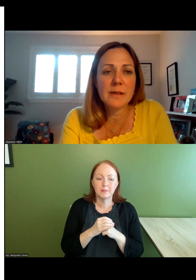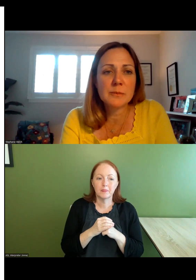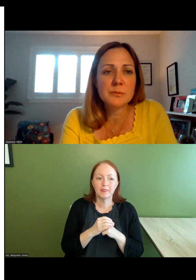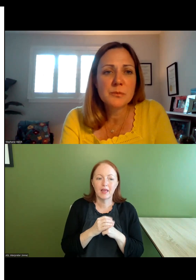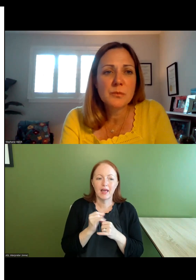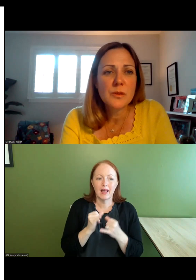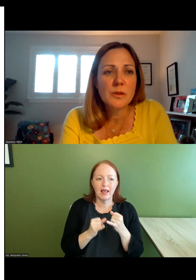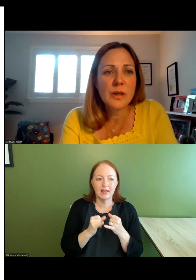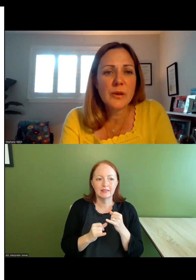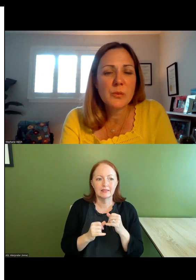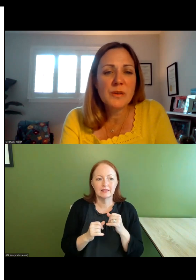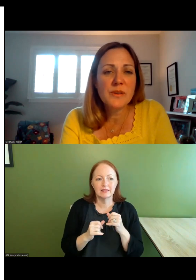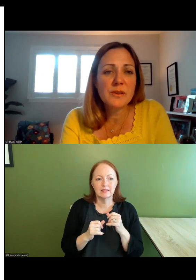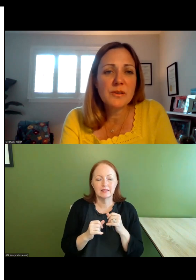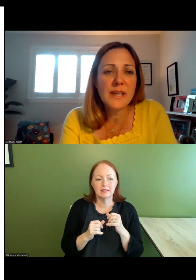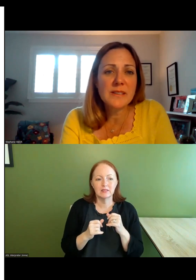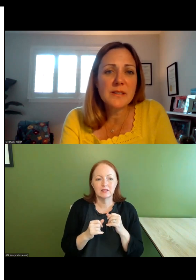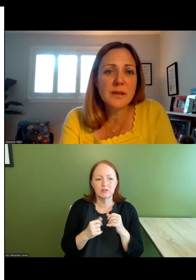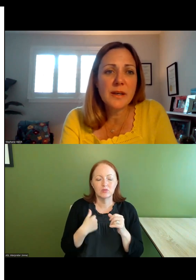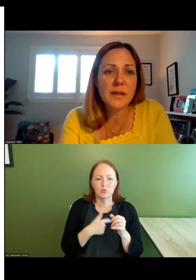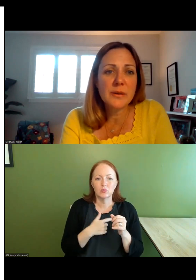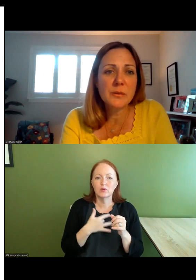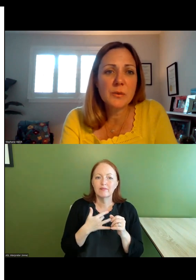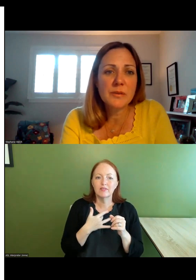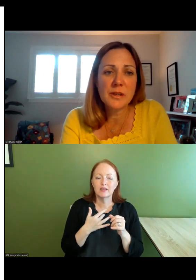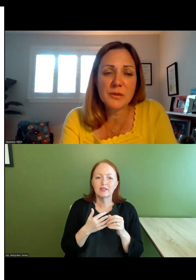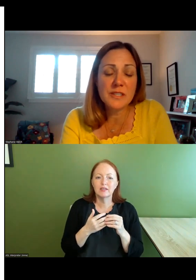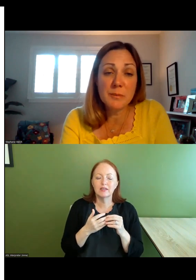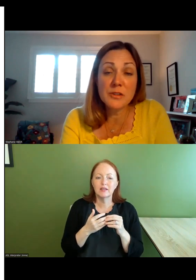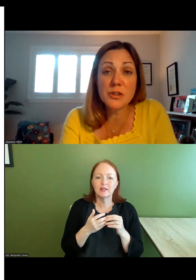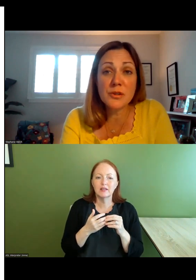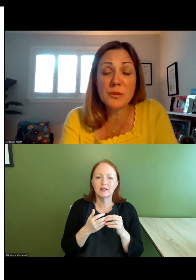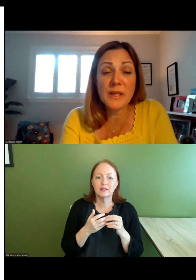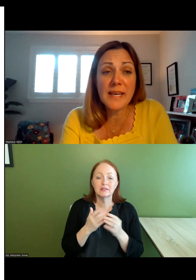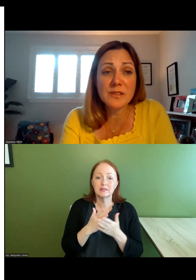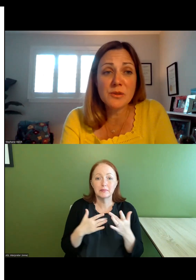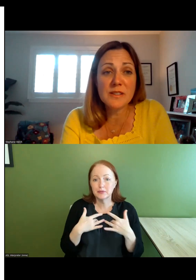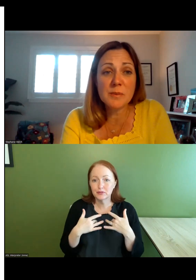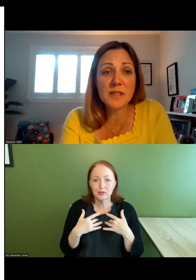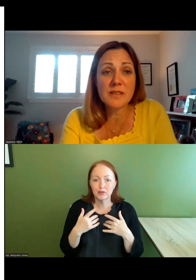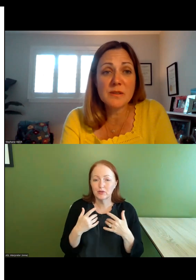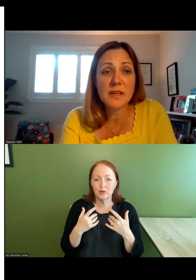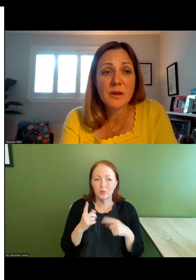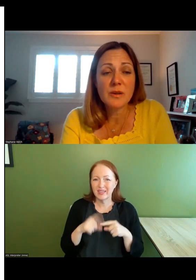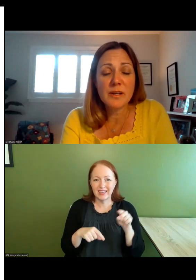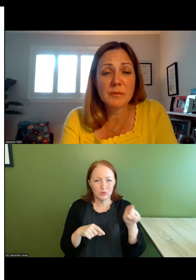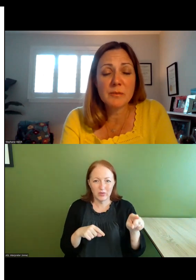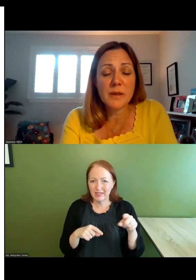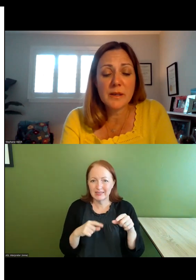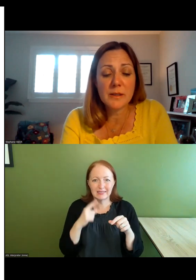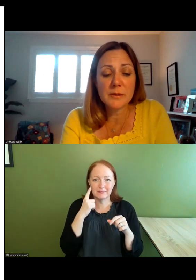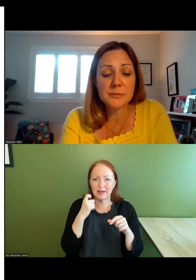lastly, we feel that there's some concern that we can't do this because